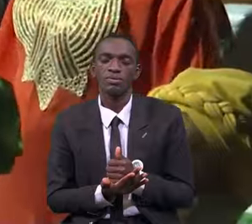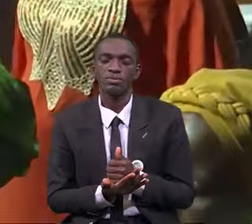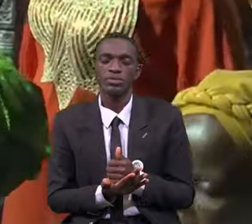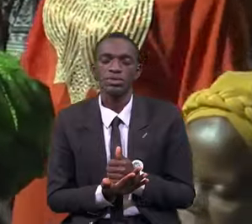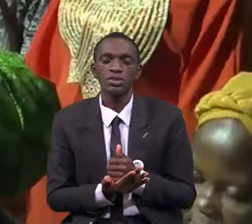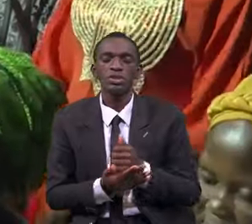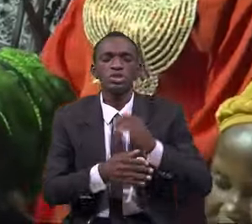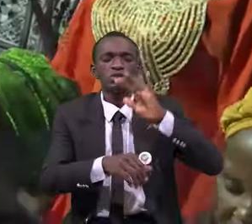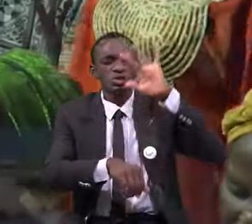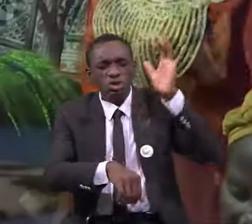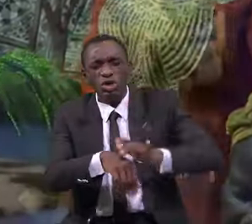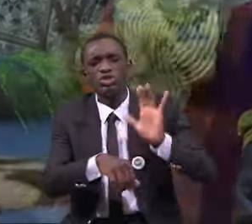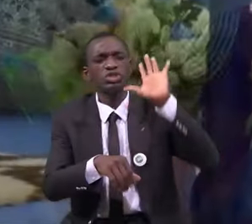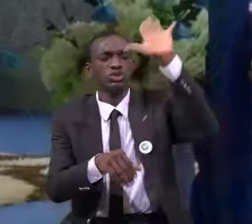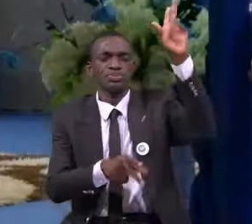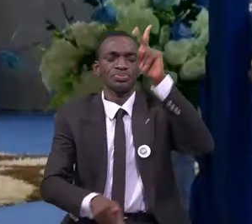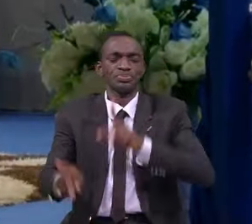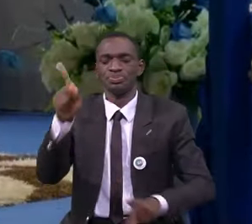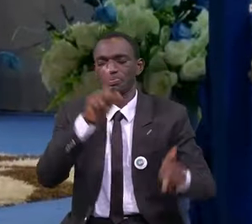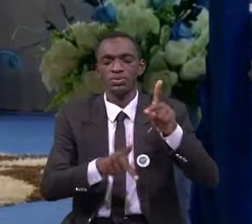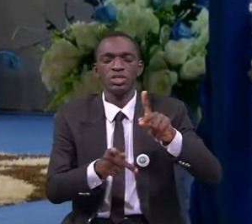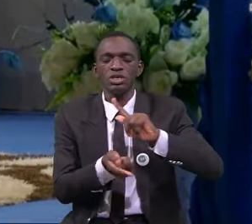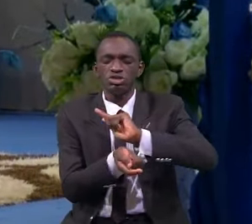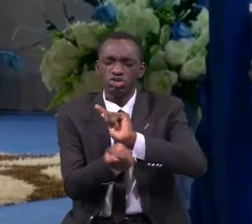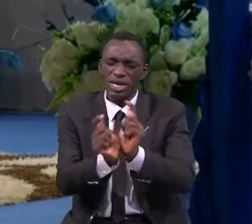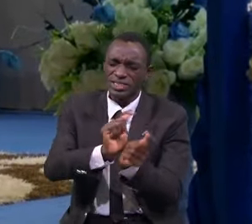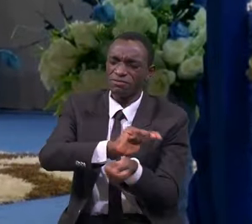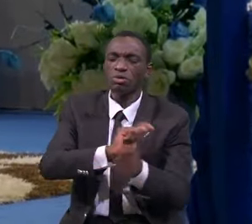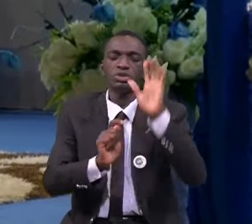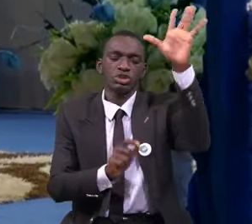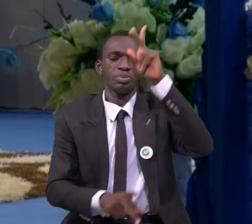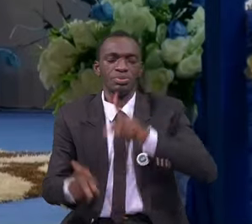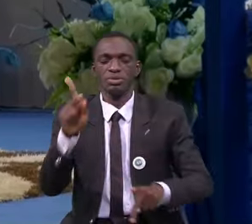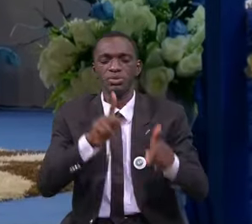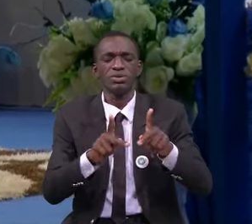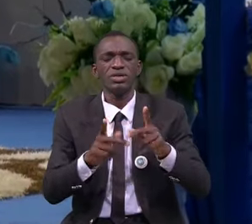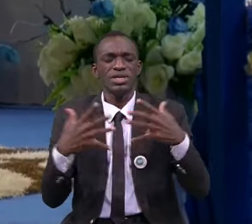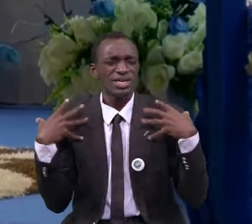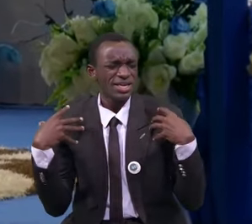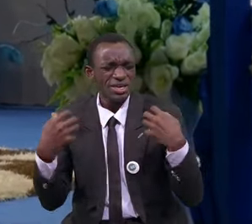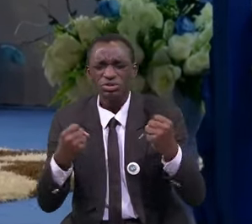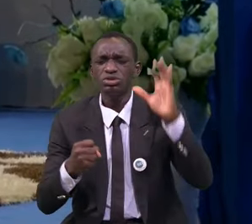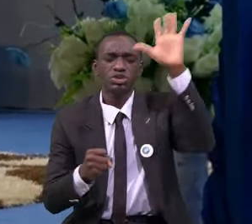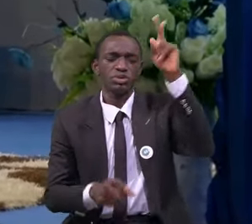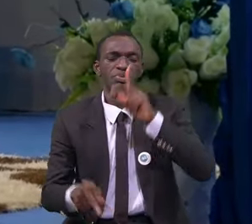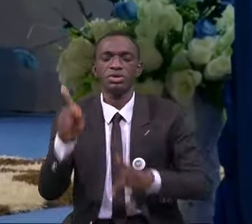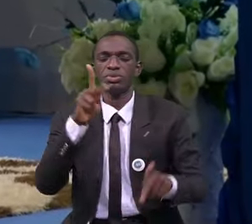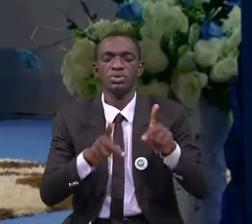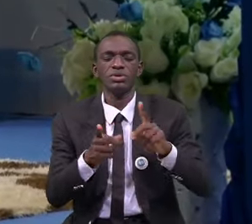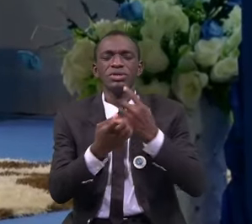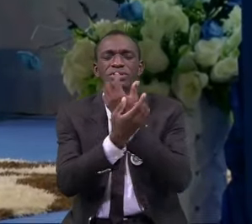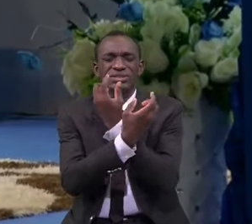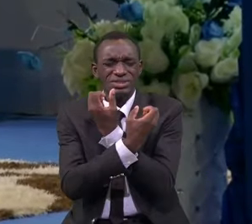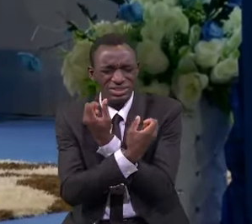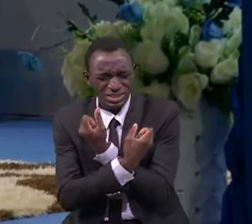Touch your people. Transform your people. Heal your people. Deliver